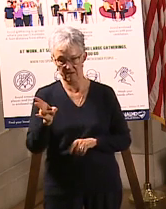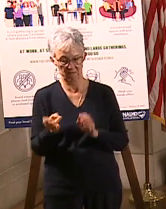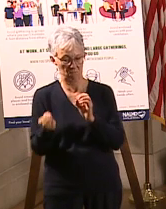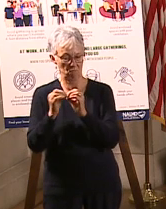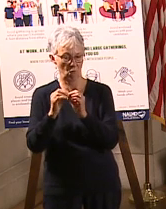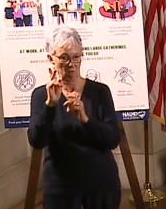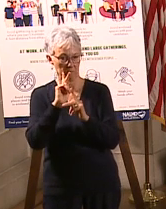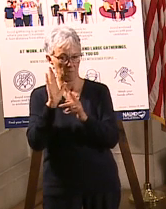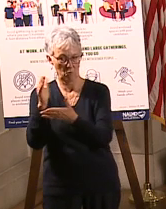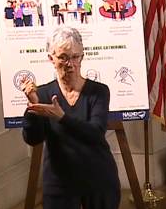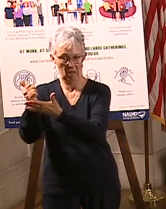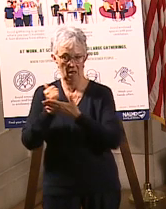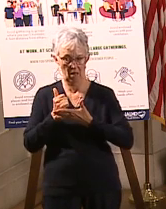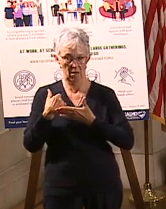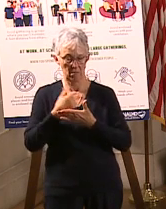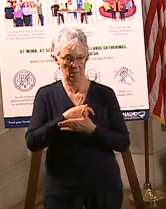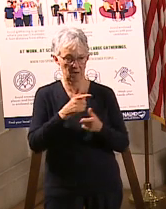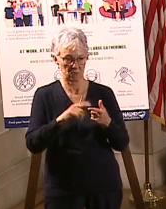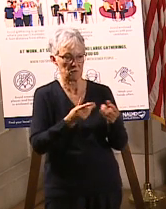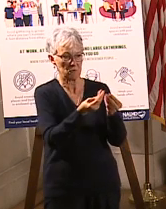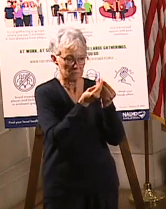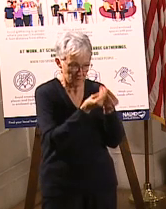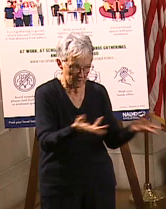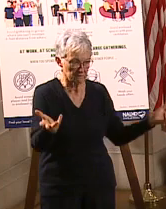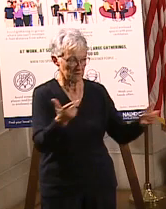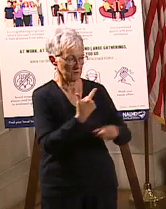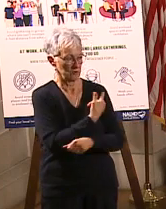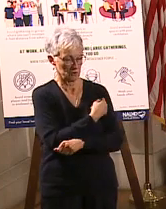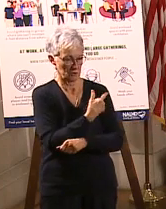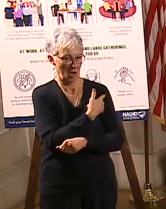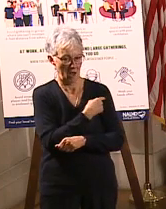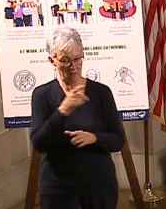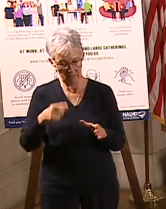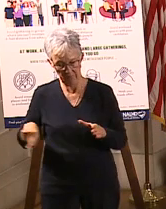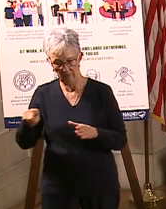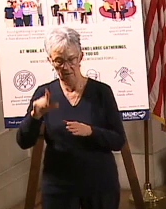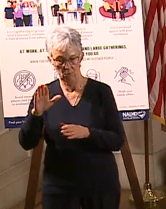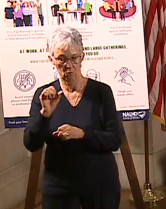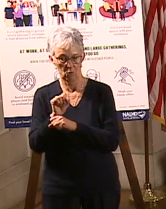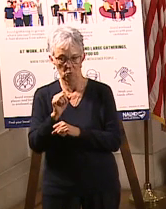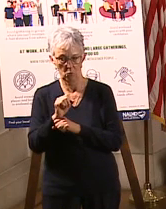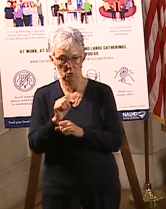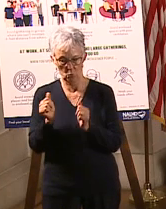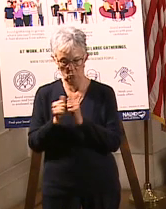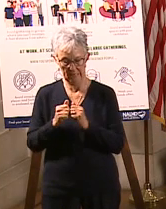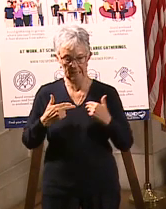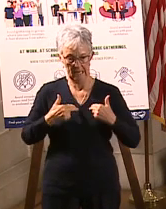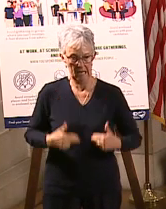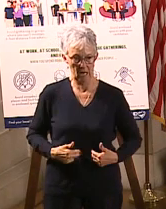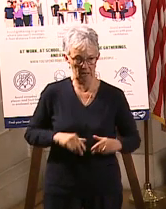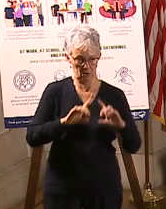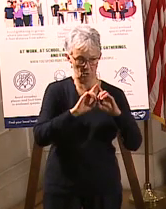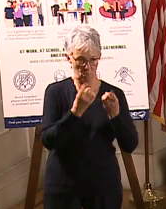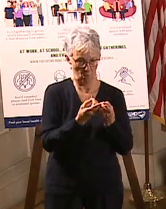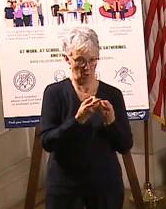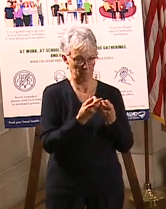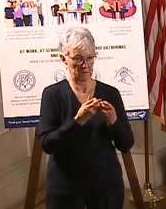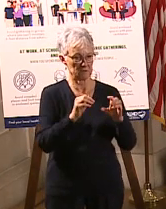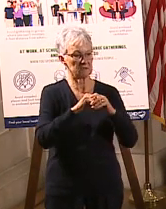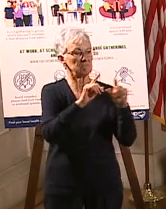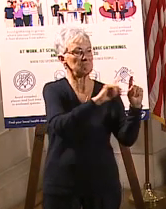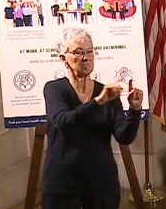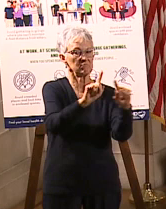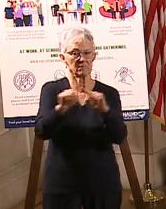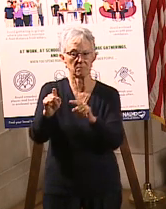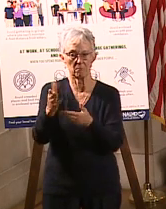administering vaccinations and support personnel. These members will be working directly with the local health departments. I would like to take some time to clear